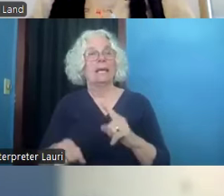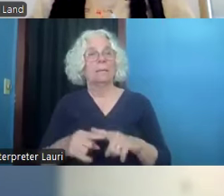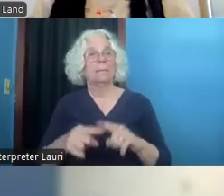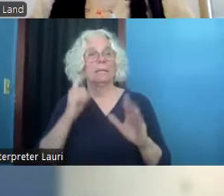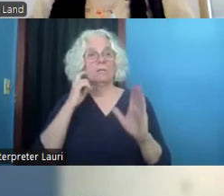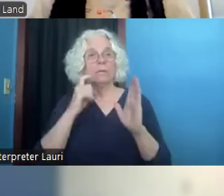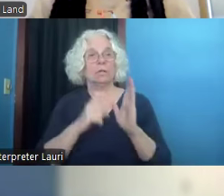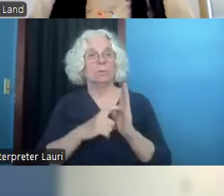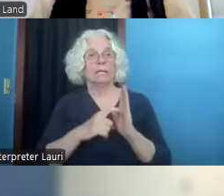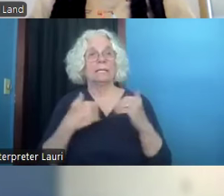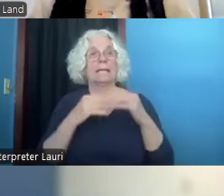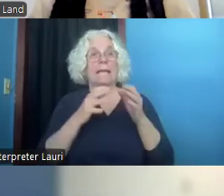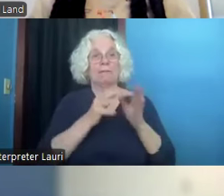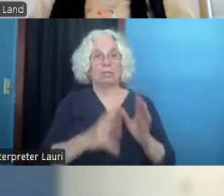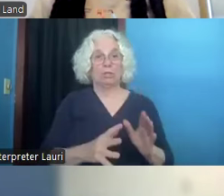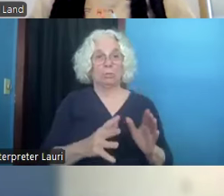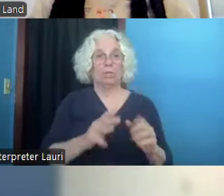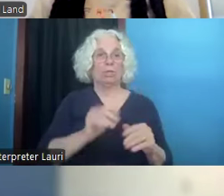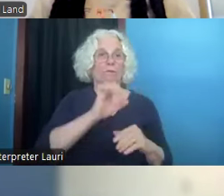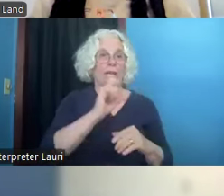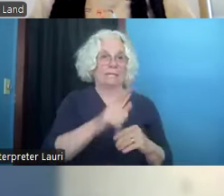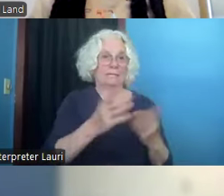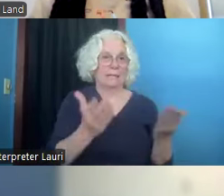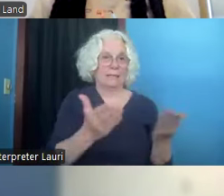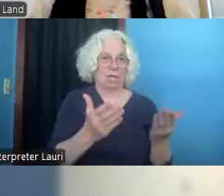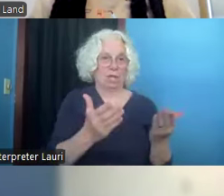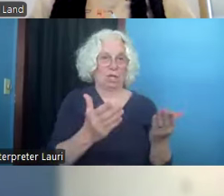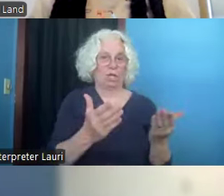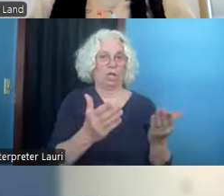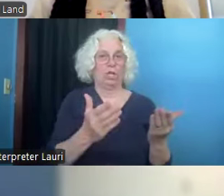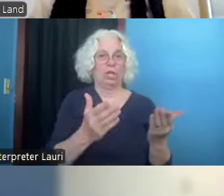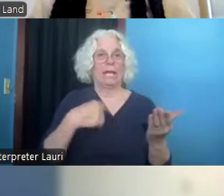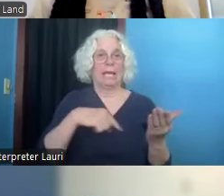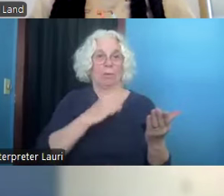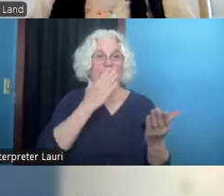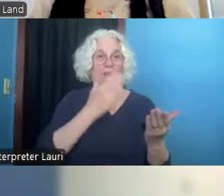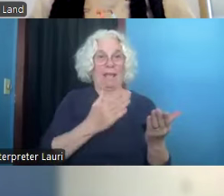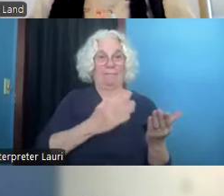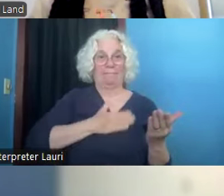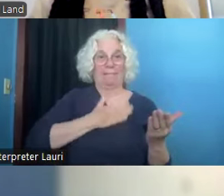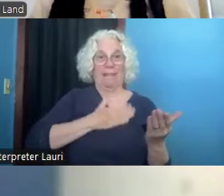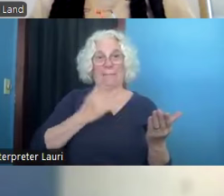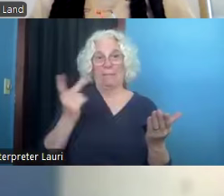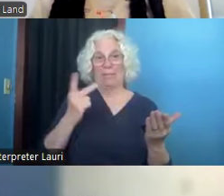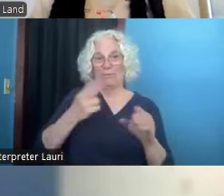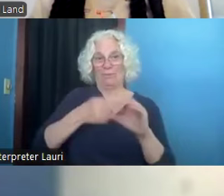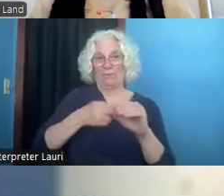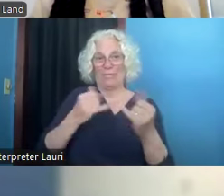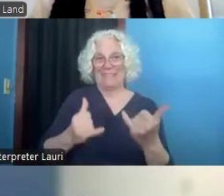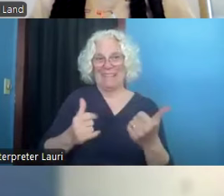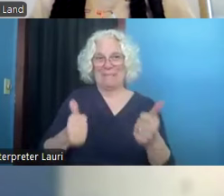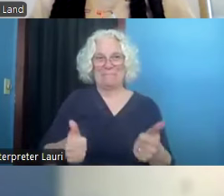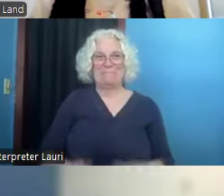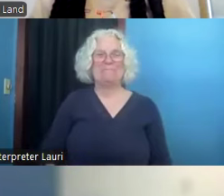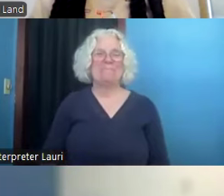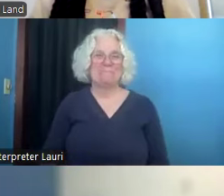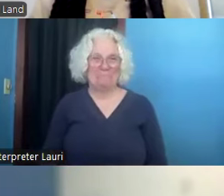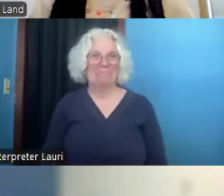the ASL interpreters on the call and that we're very grateful to have them joining us today as well.